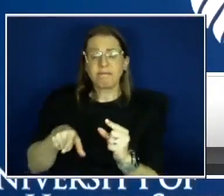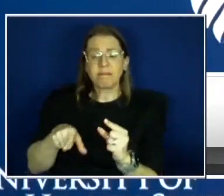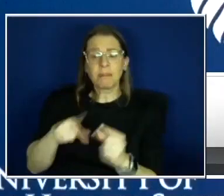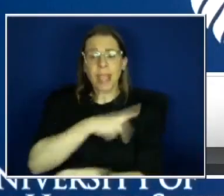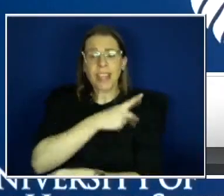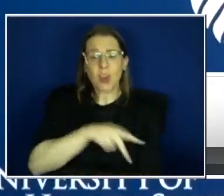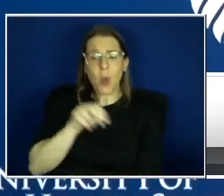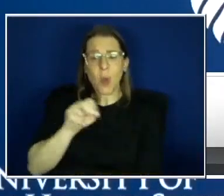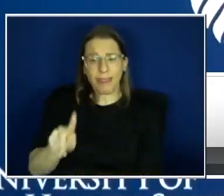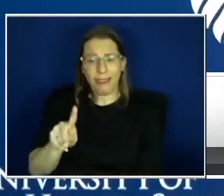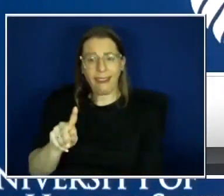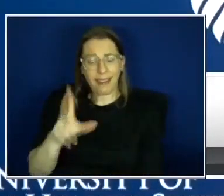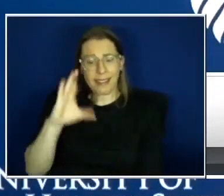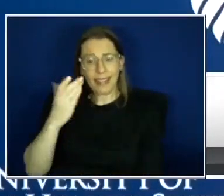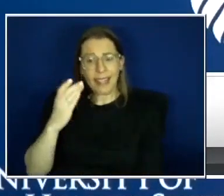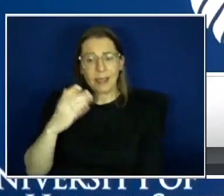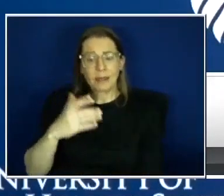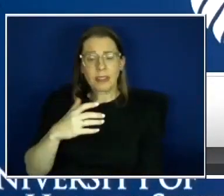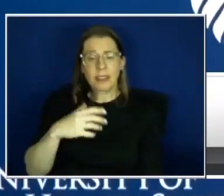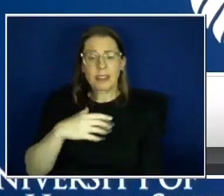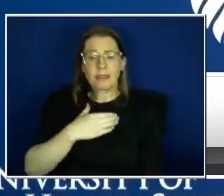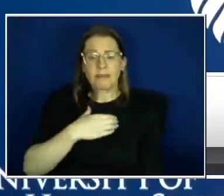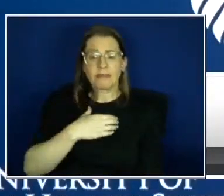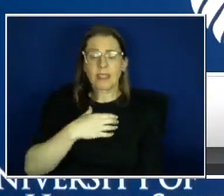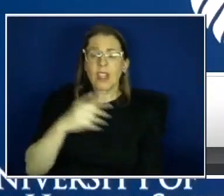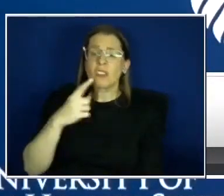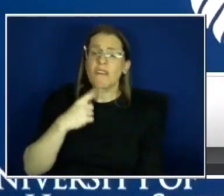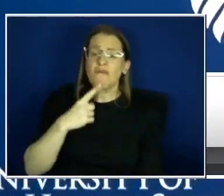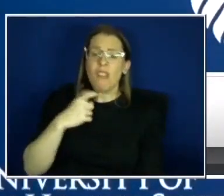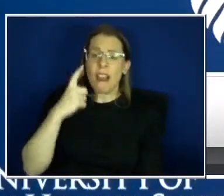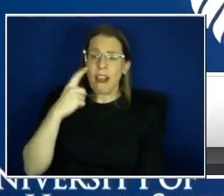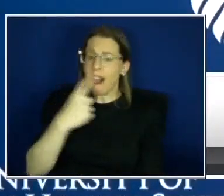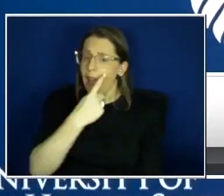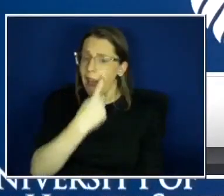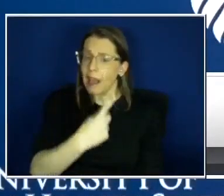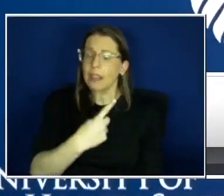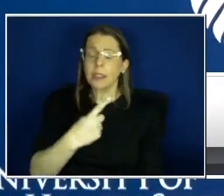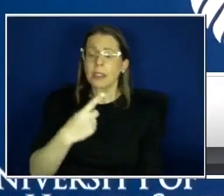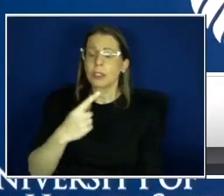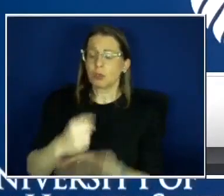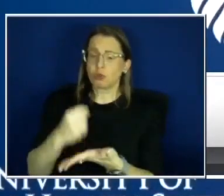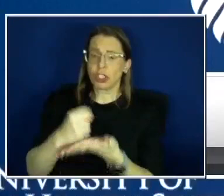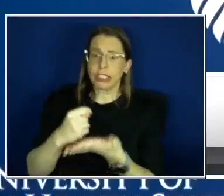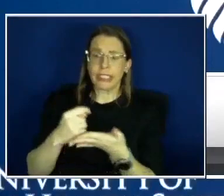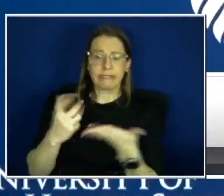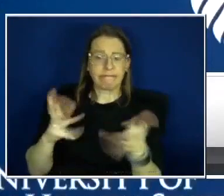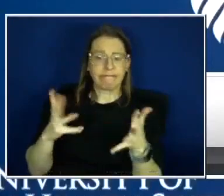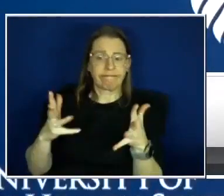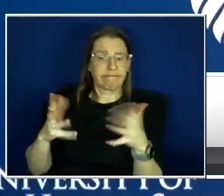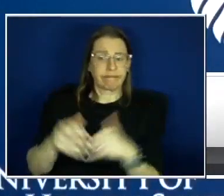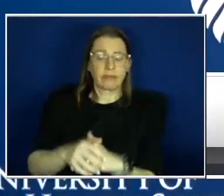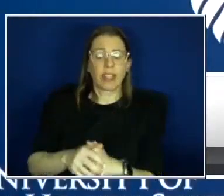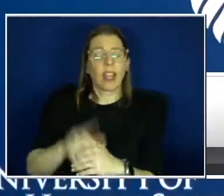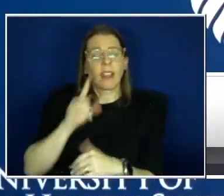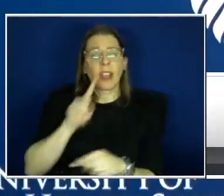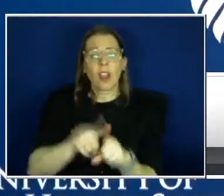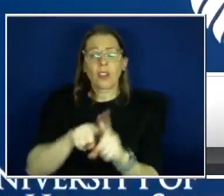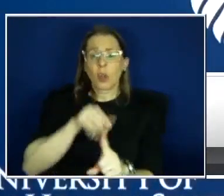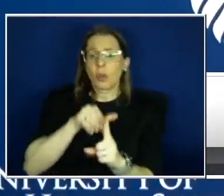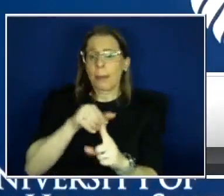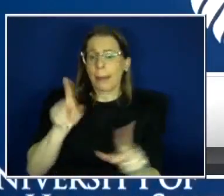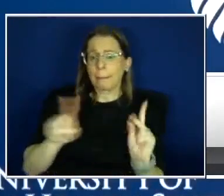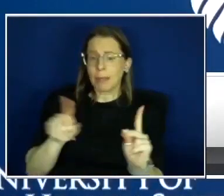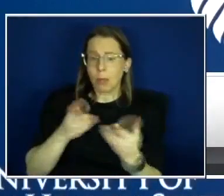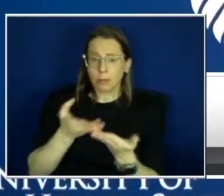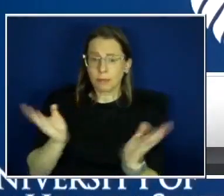some conjunctivitis or red eyes. They were treated. I think we should also, though, remind people that